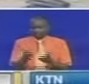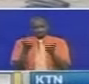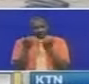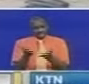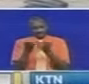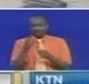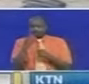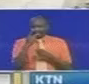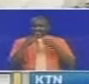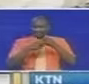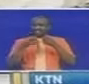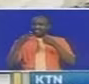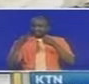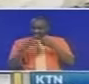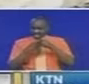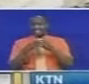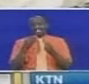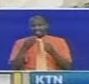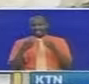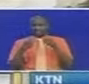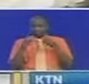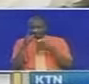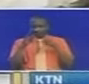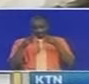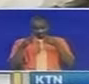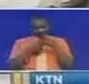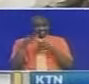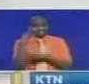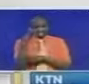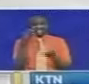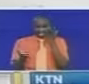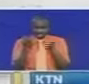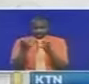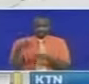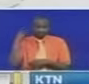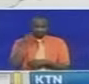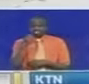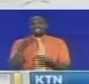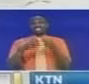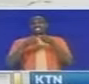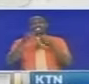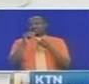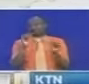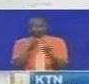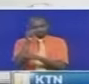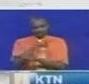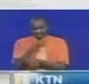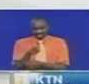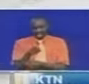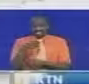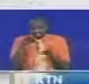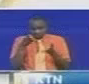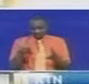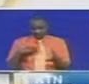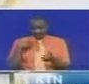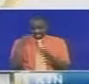173 kilograms and not 60 as police had earlier indicated. The largest cylinder, which was retrieved last from the car's